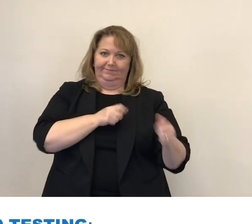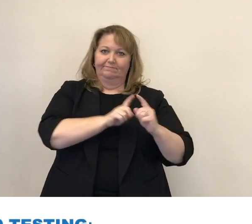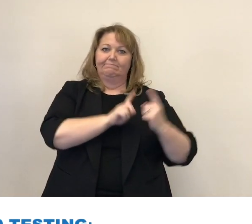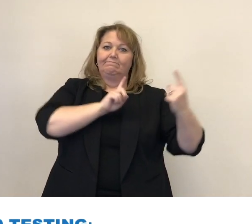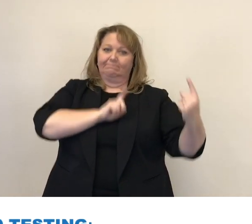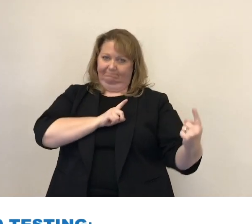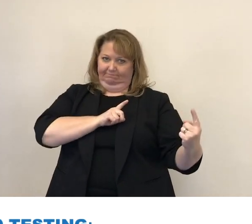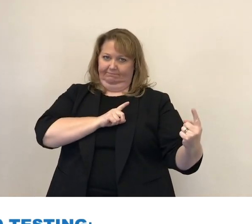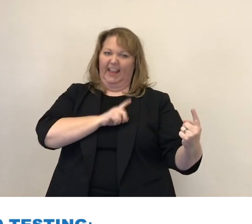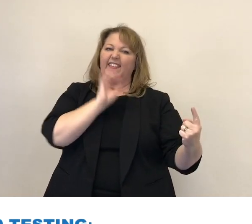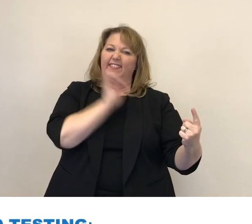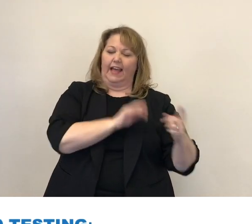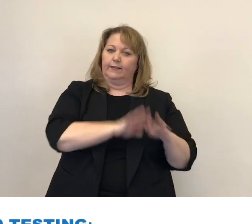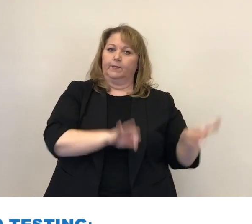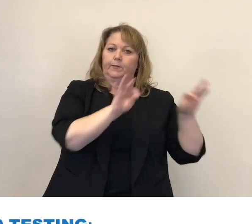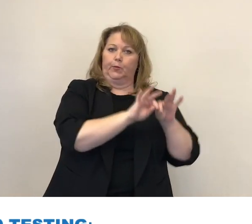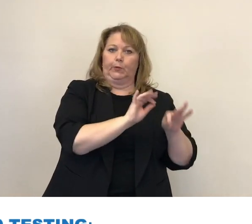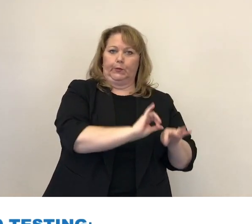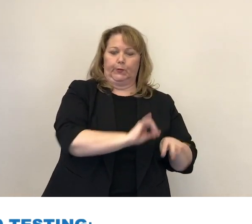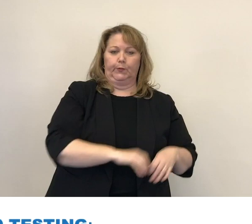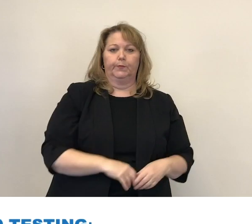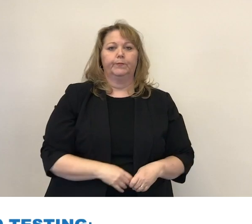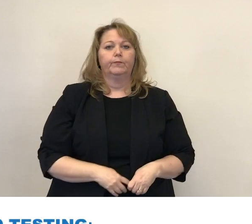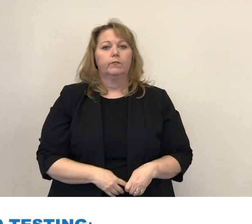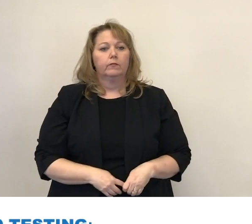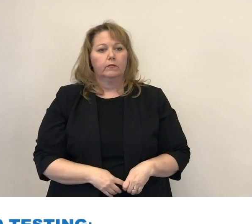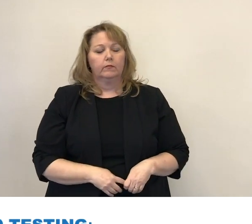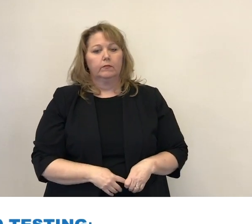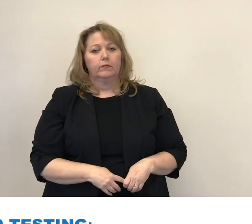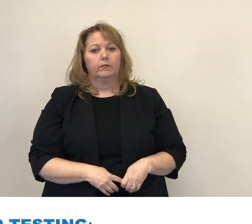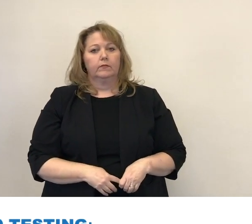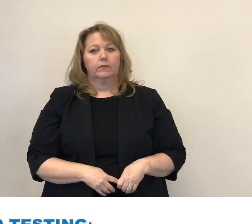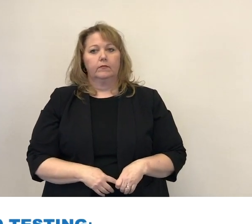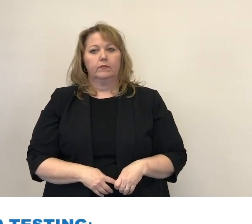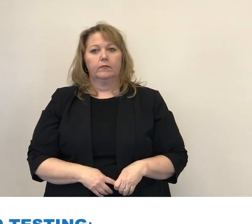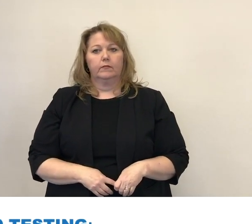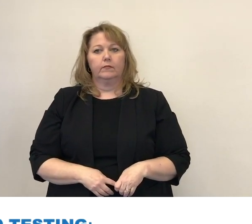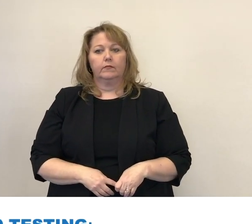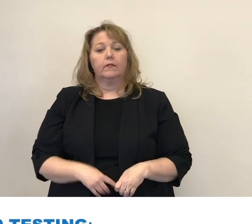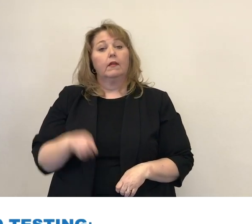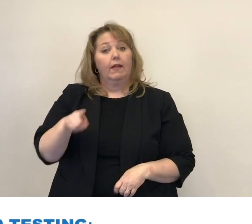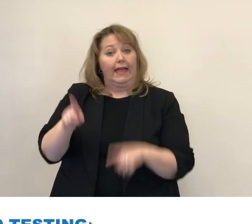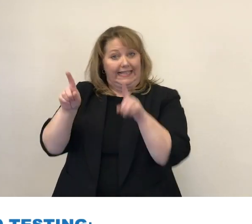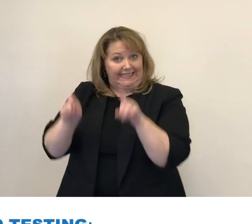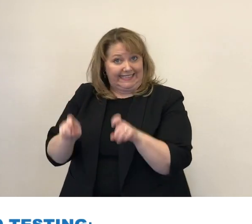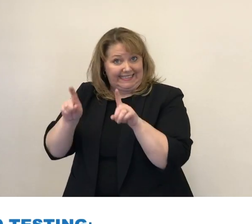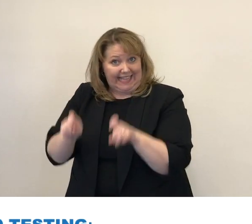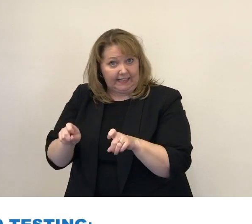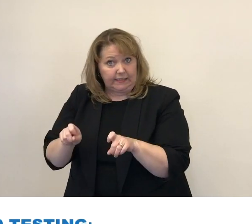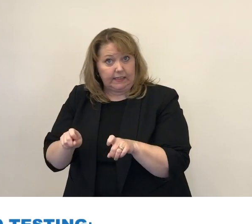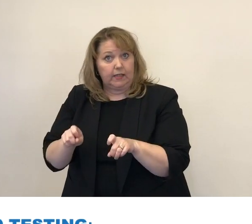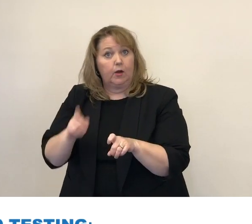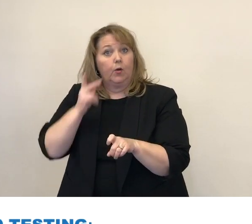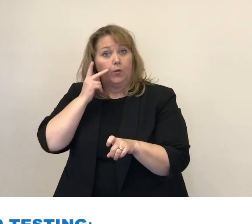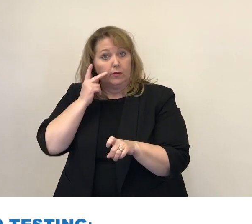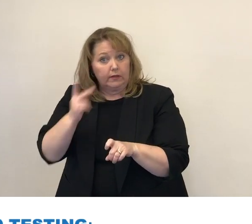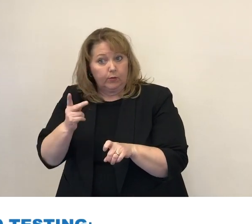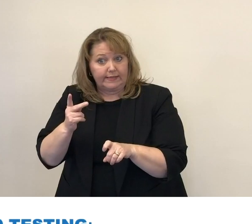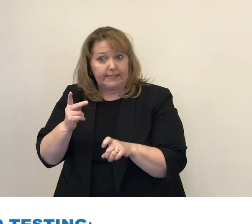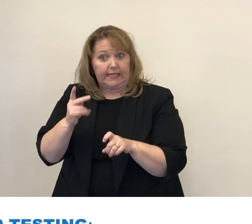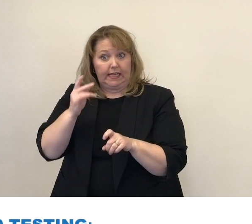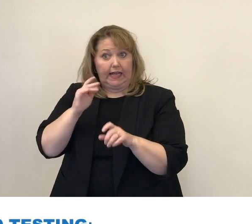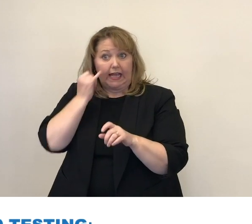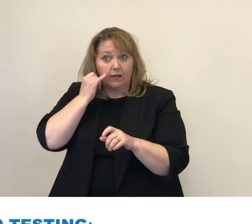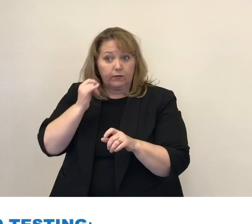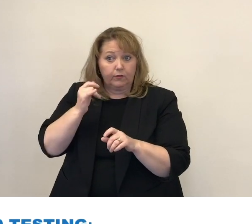is the medical route to helping the people infected with this disease, but it also plays a critical public health role.